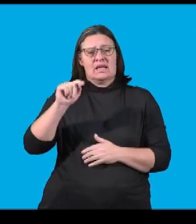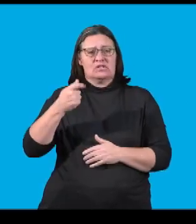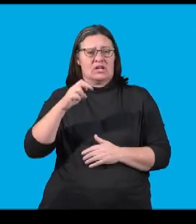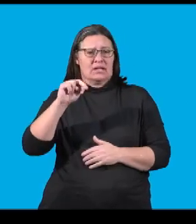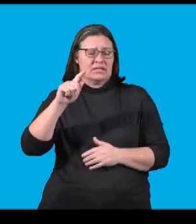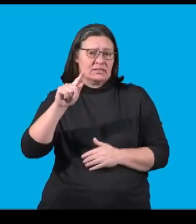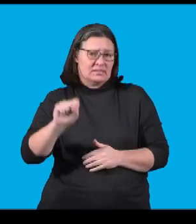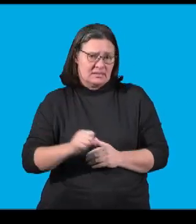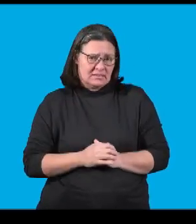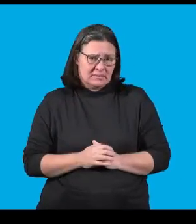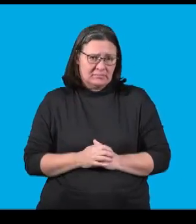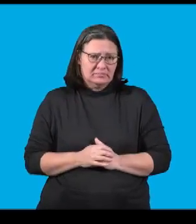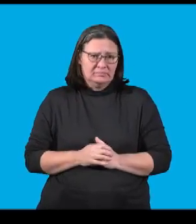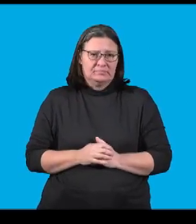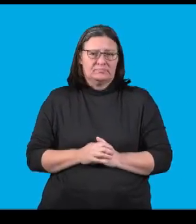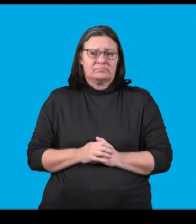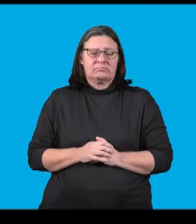of tangents.